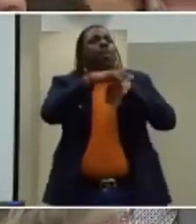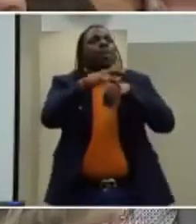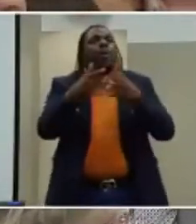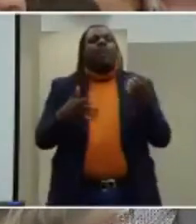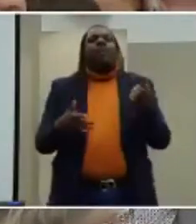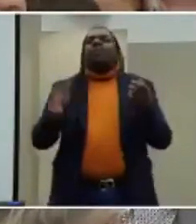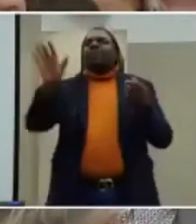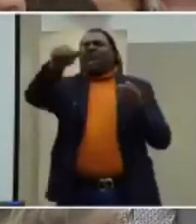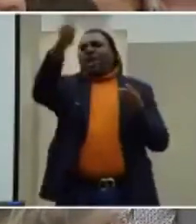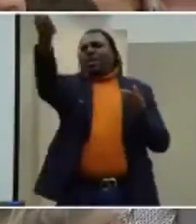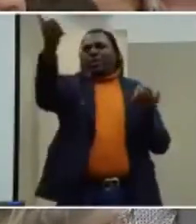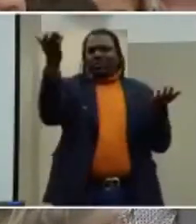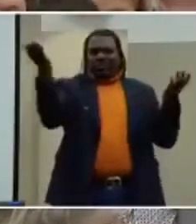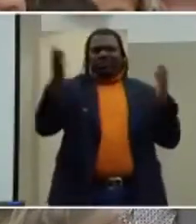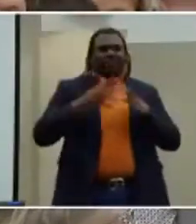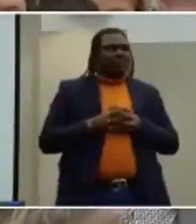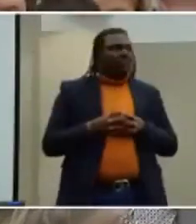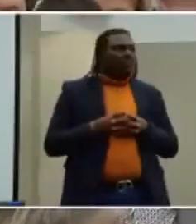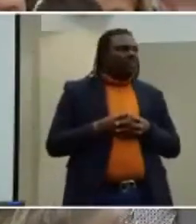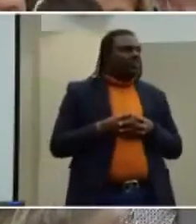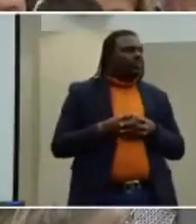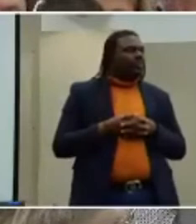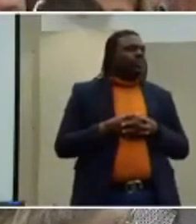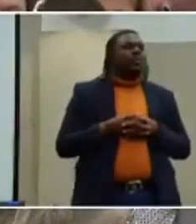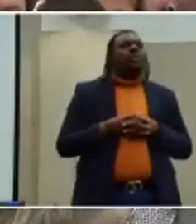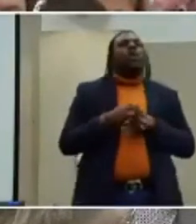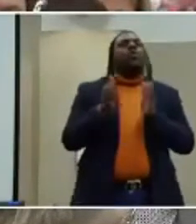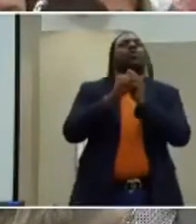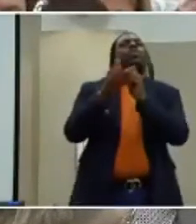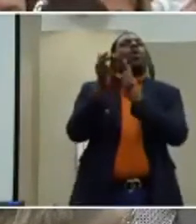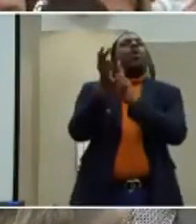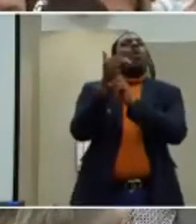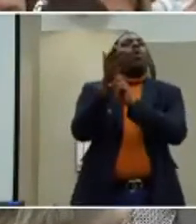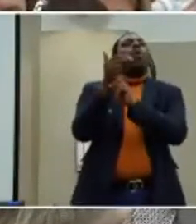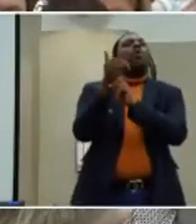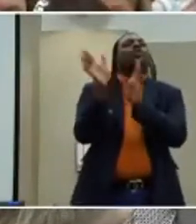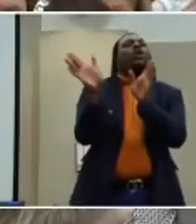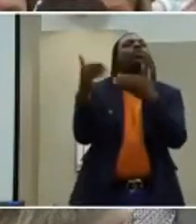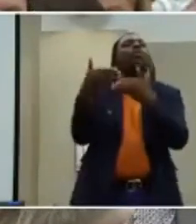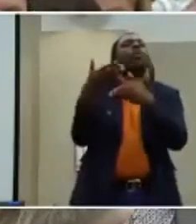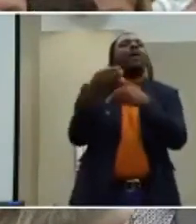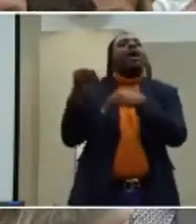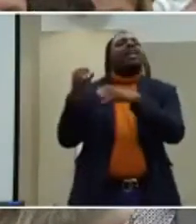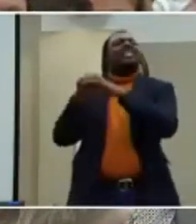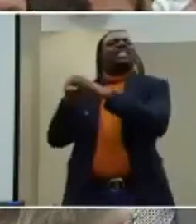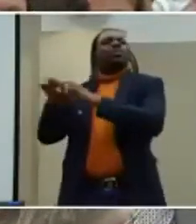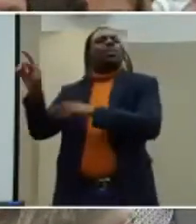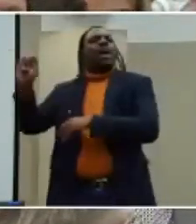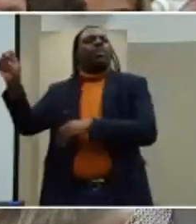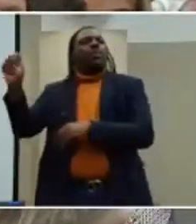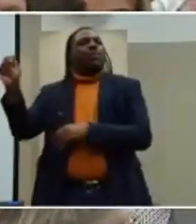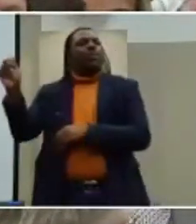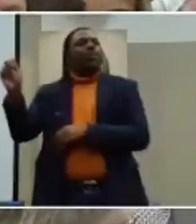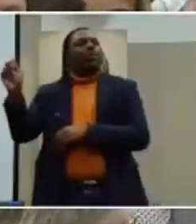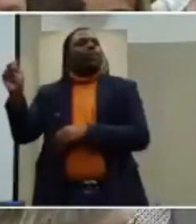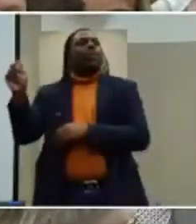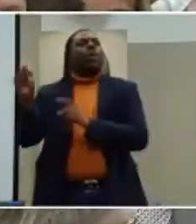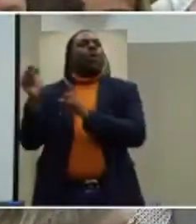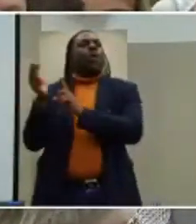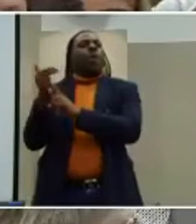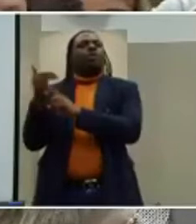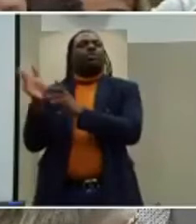there's another thing, which is when it comes to hotel rooms and accessible bathrooms, and actually hotel